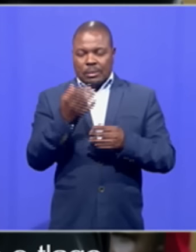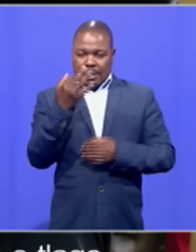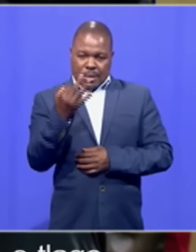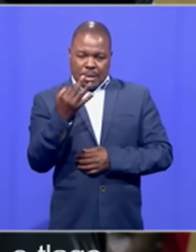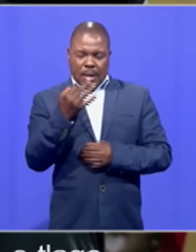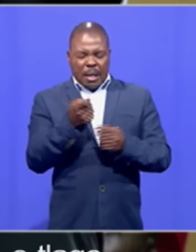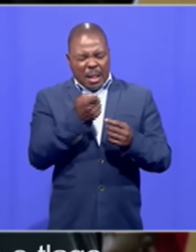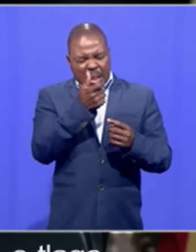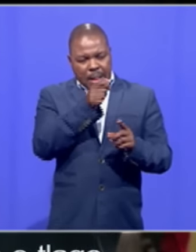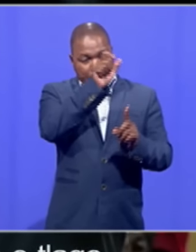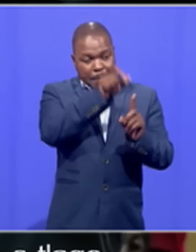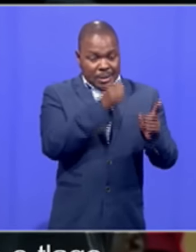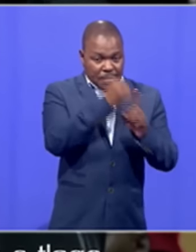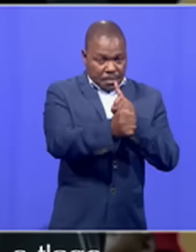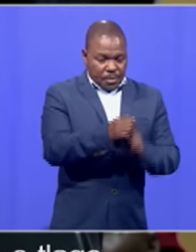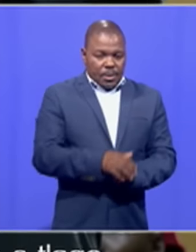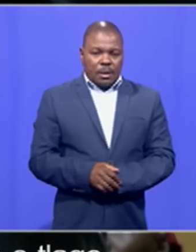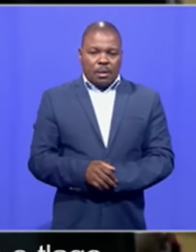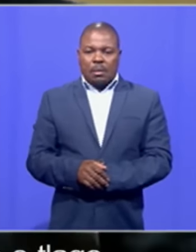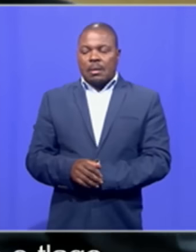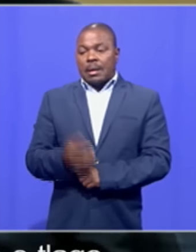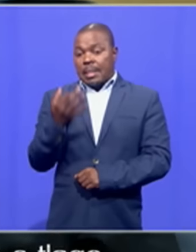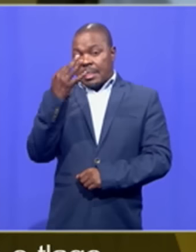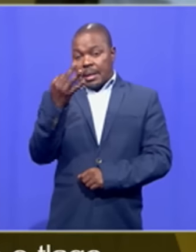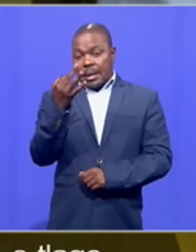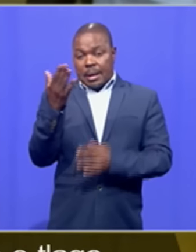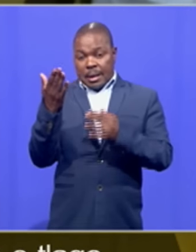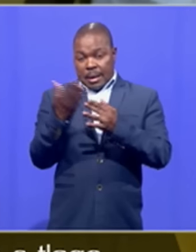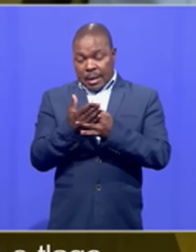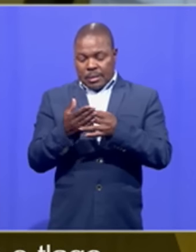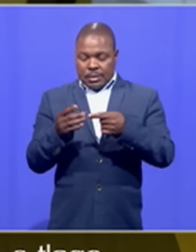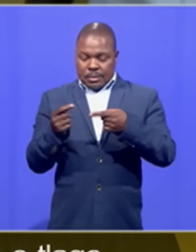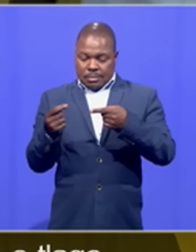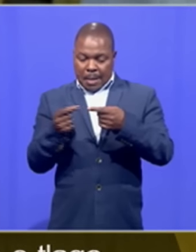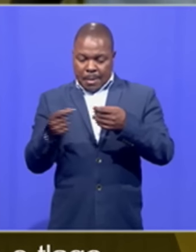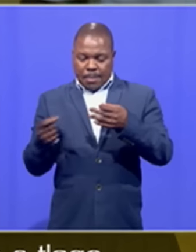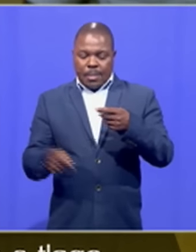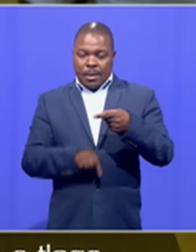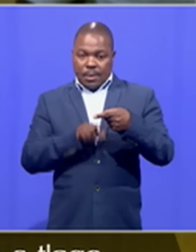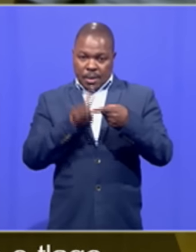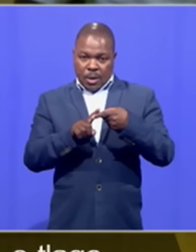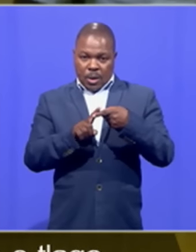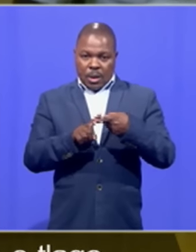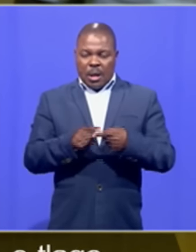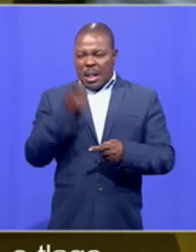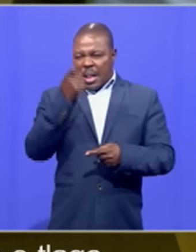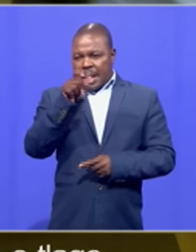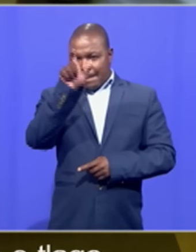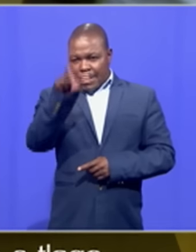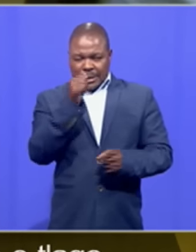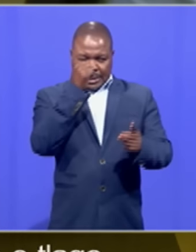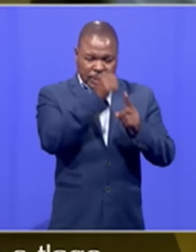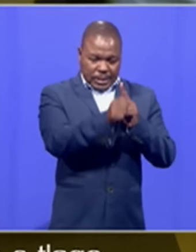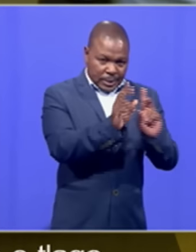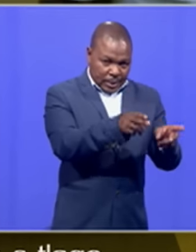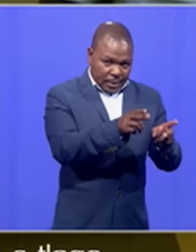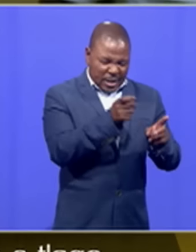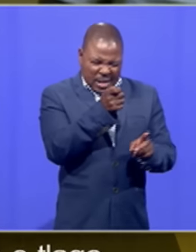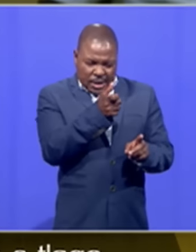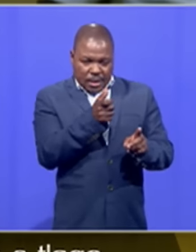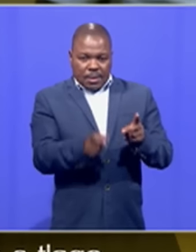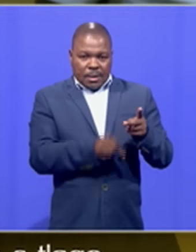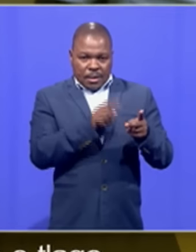maiteko a polao. Accused is facing 3 counts. The first count is that of attempted murder, and we'd